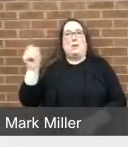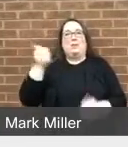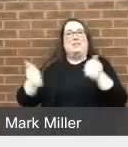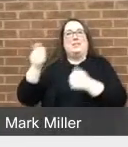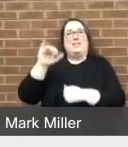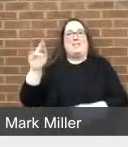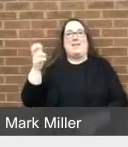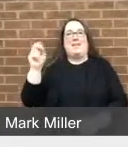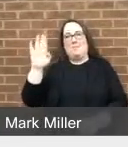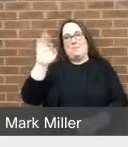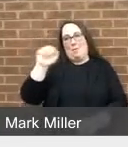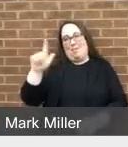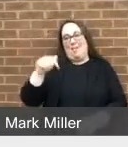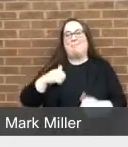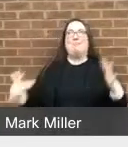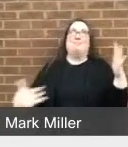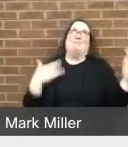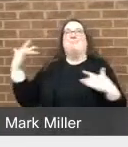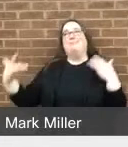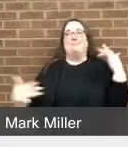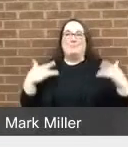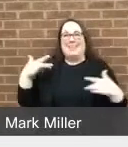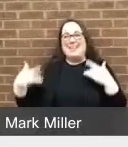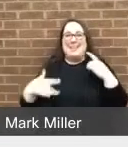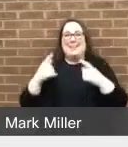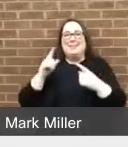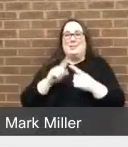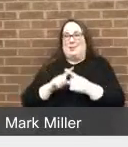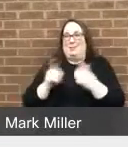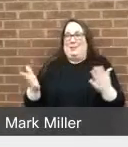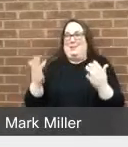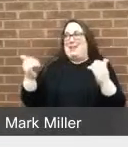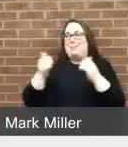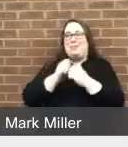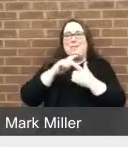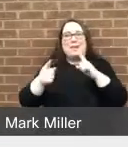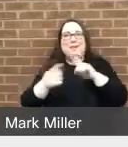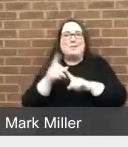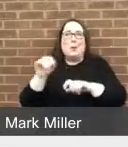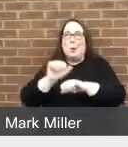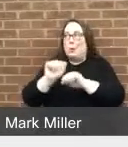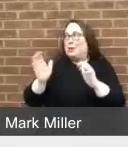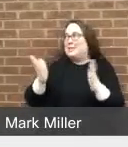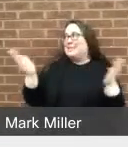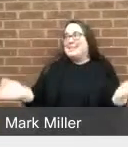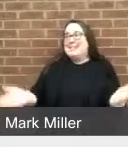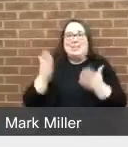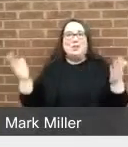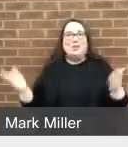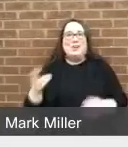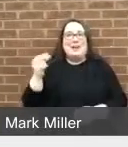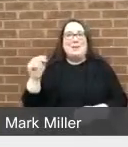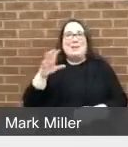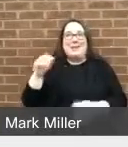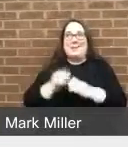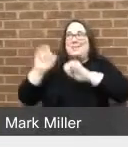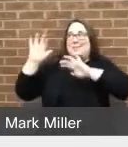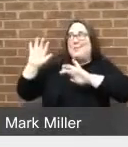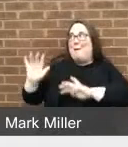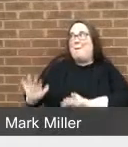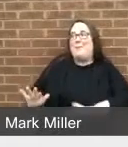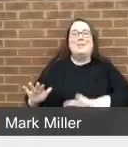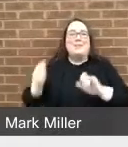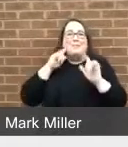Ball. I'm so excited to be joined by friends and colleagues here in Howard County on this snowy day for this